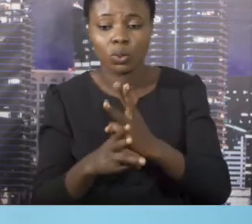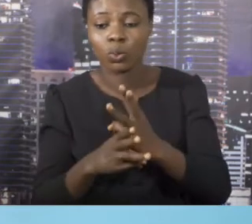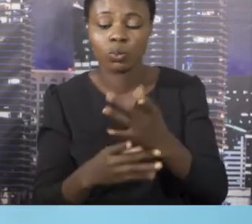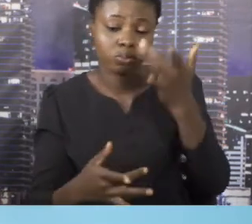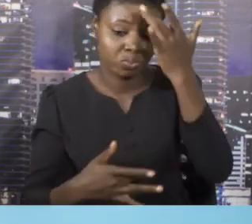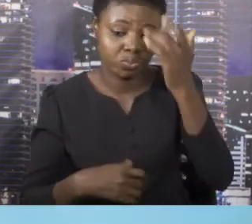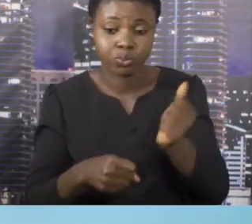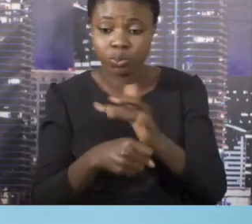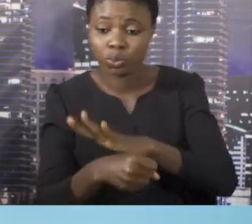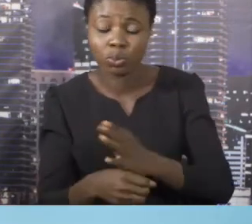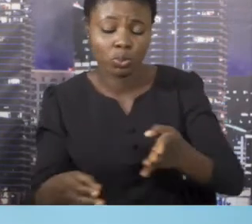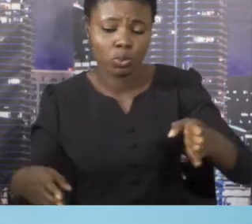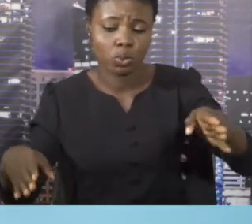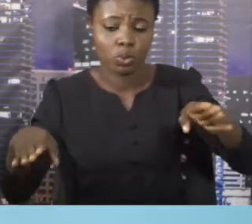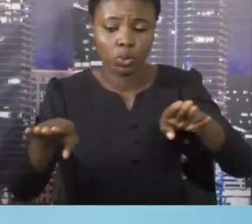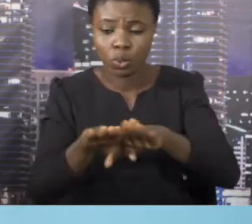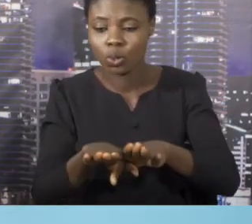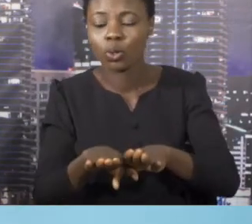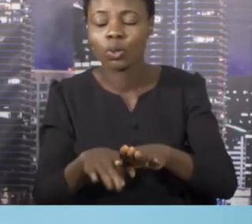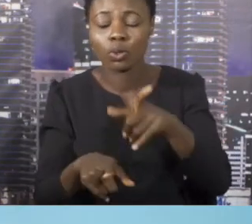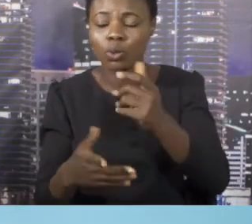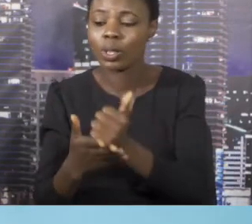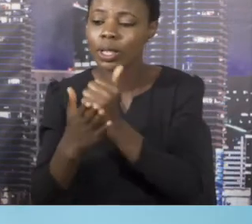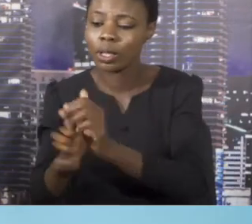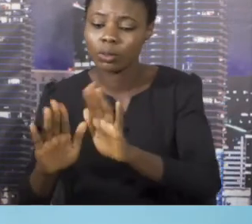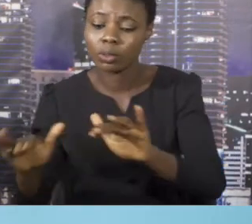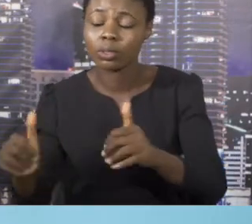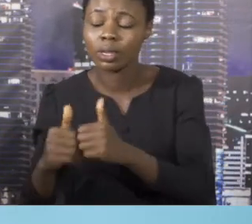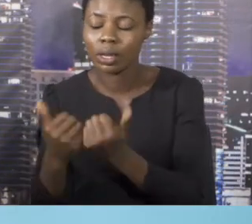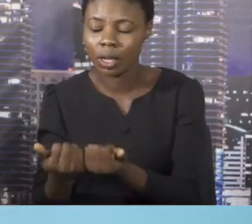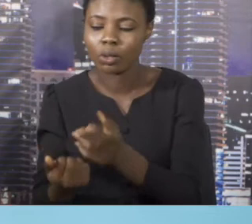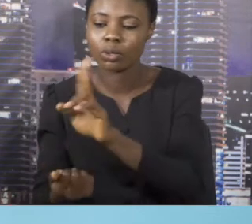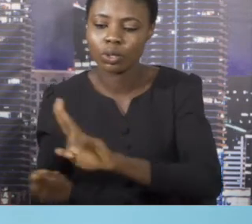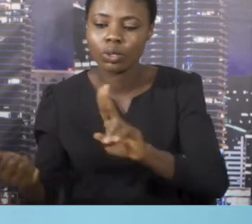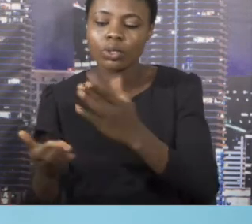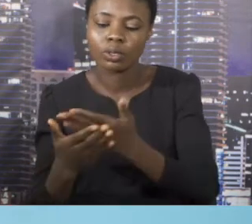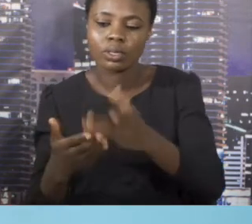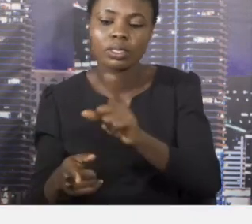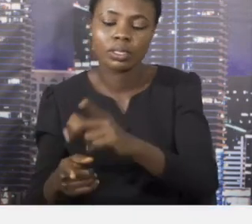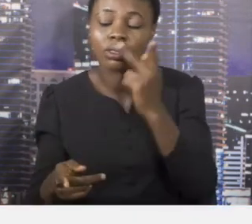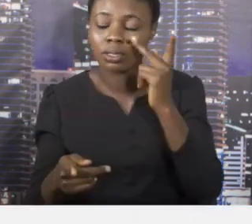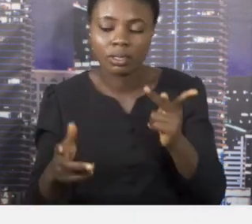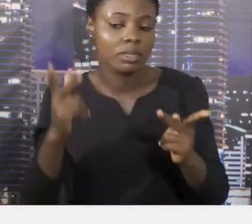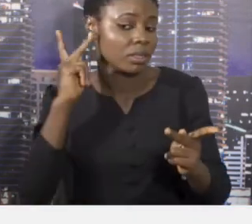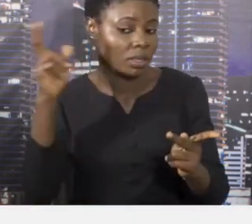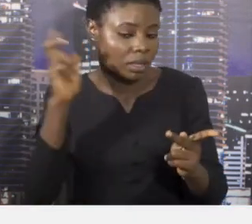child, remember, the best way is the multisensory method. Thank you.